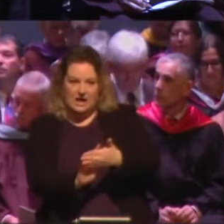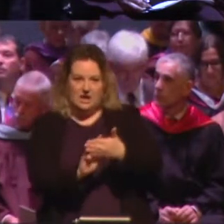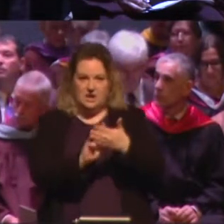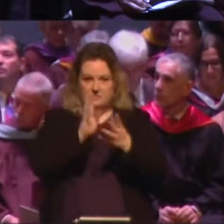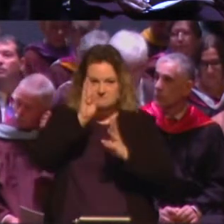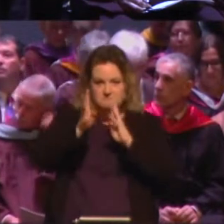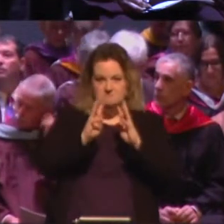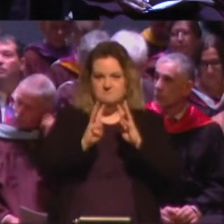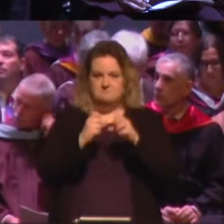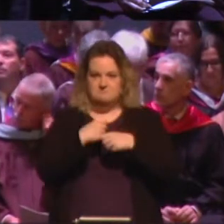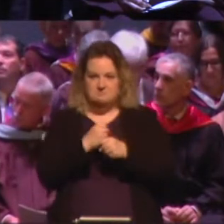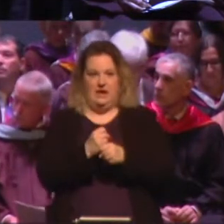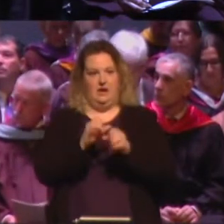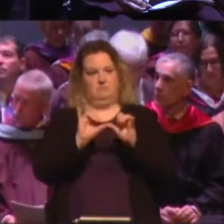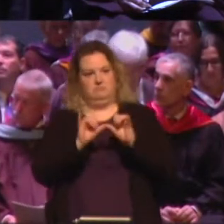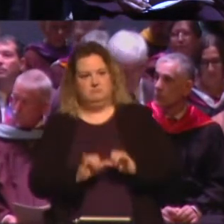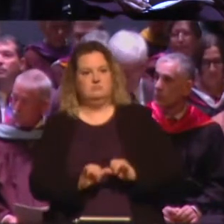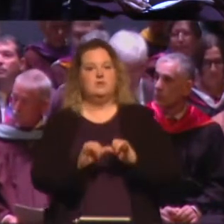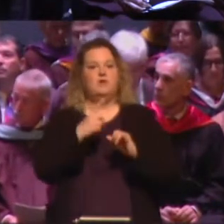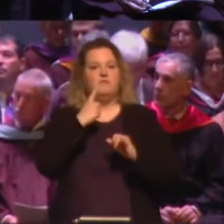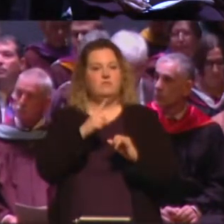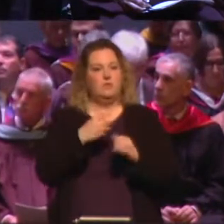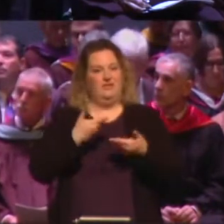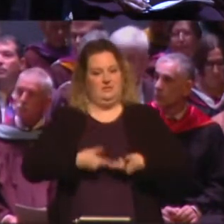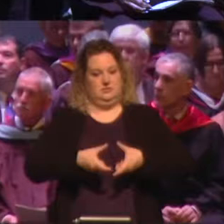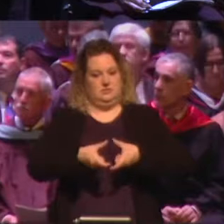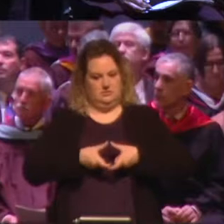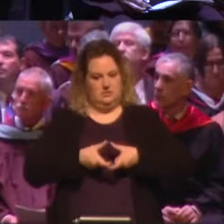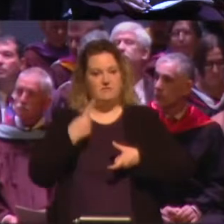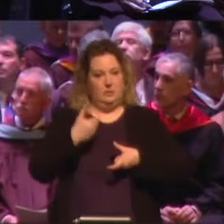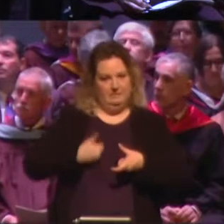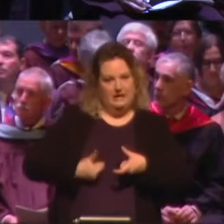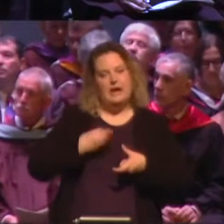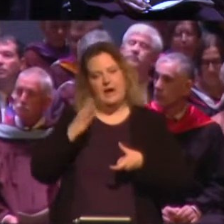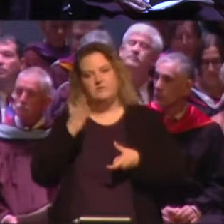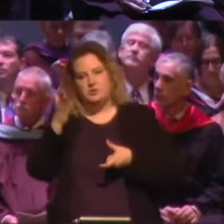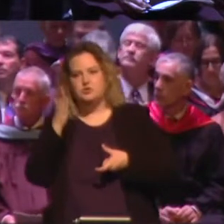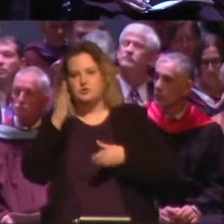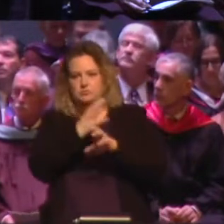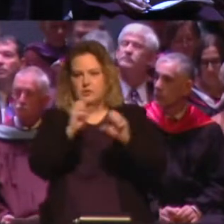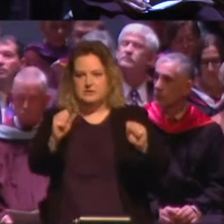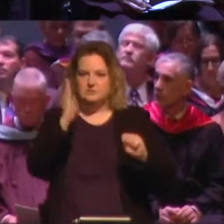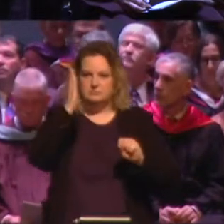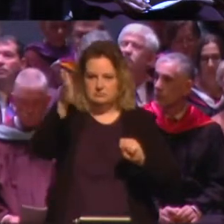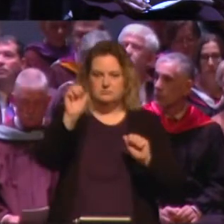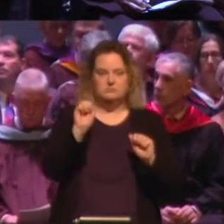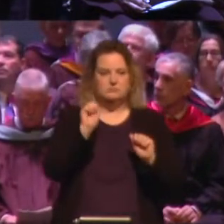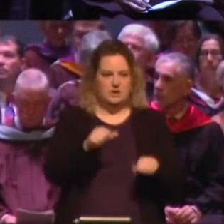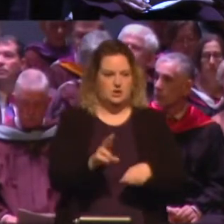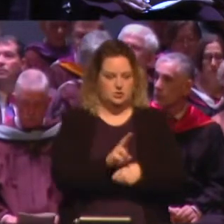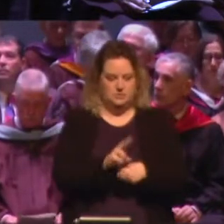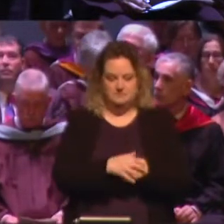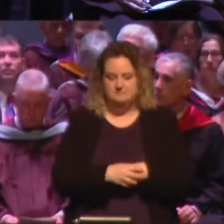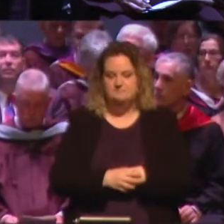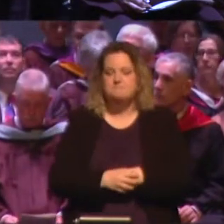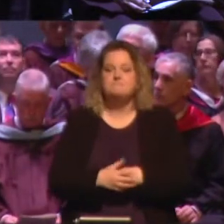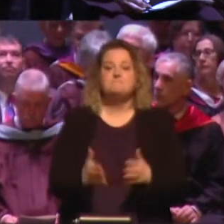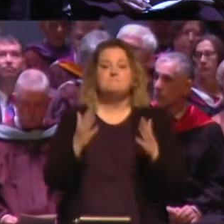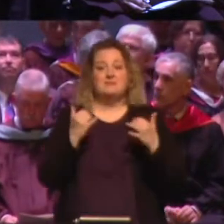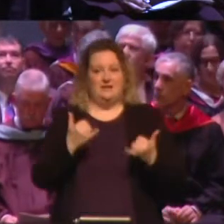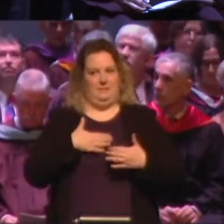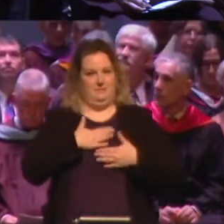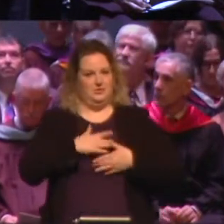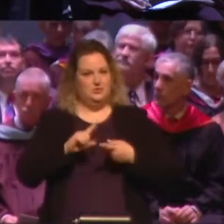and future presidents of this institution. Now it's my pleasure to introduce this morning's speaker.